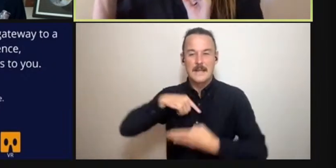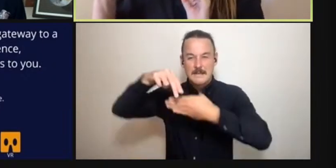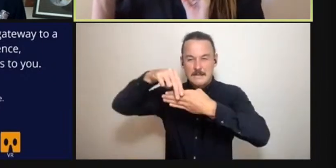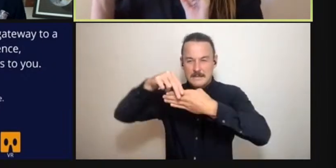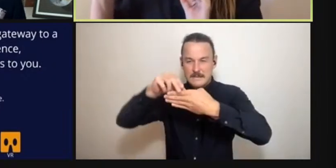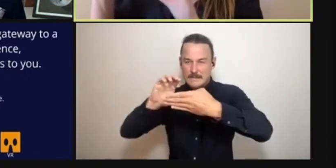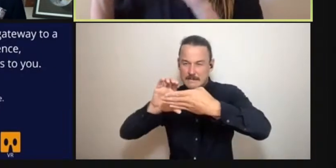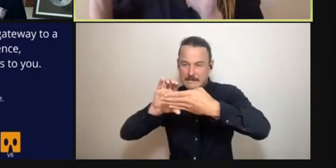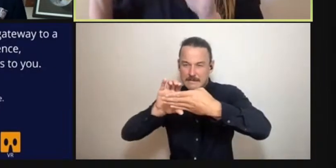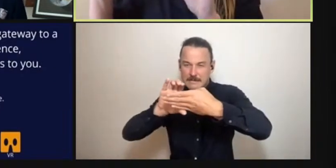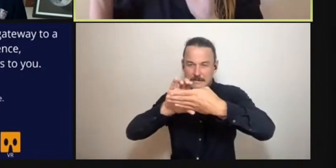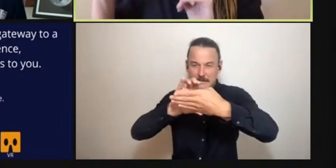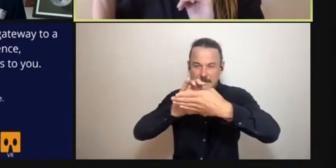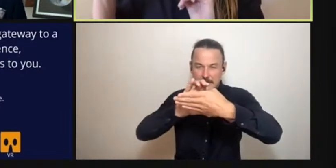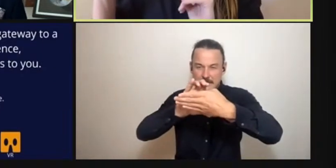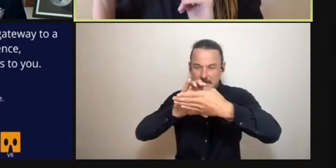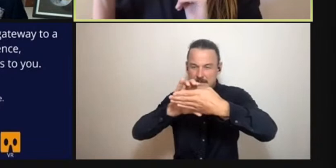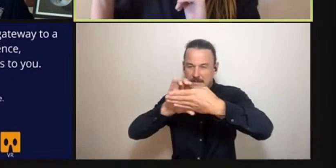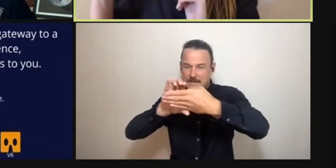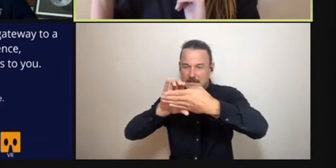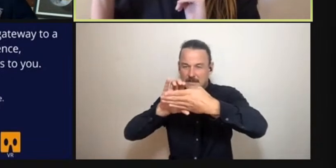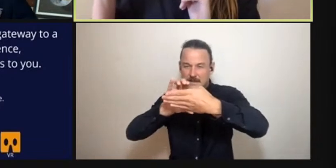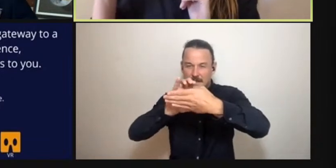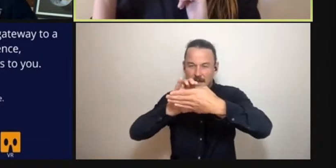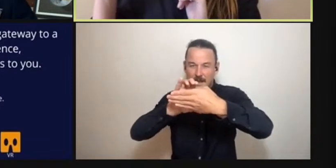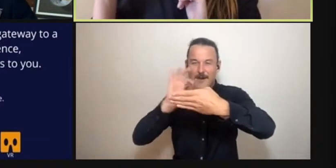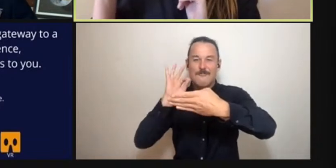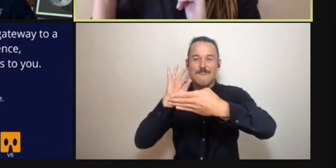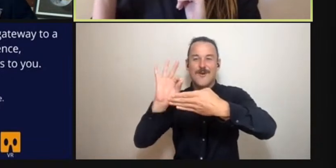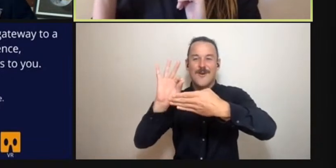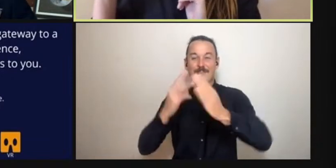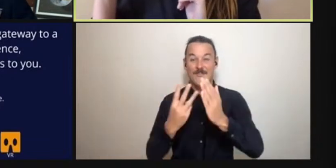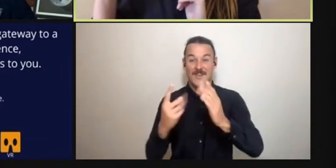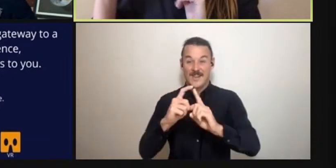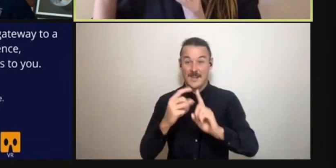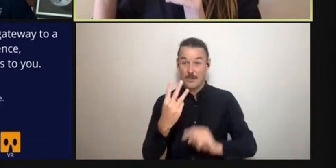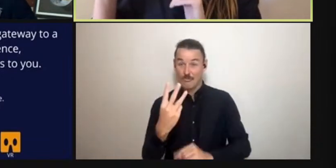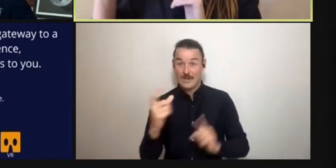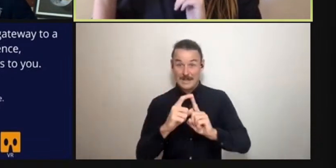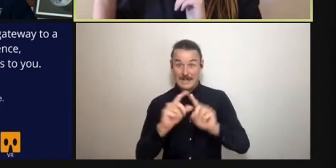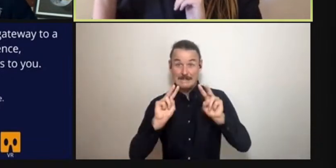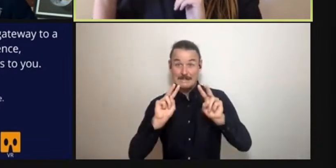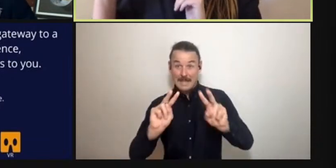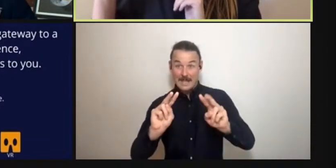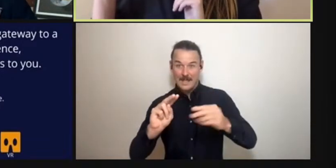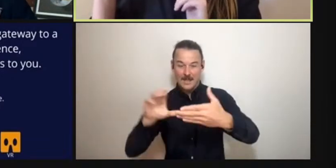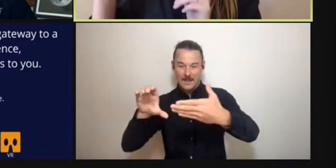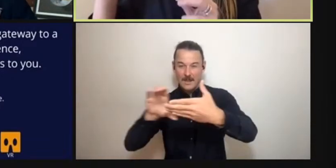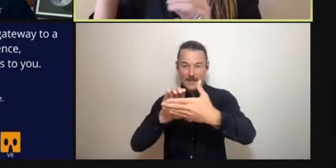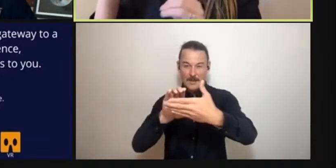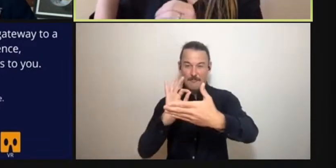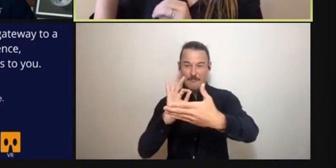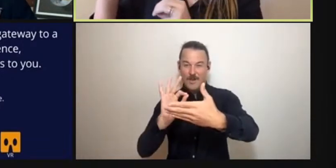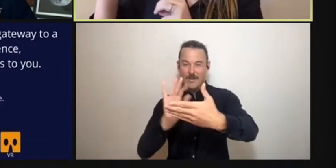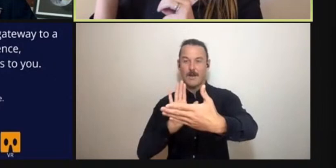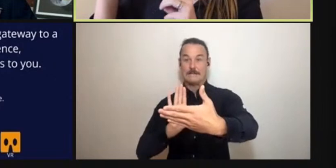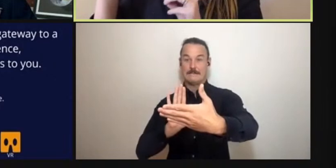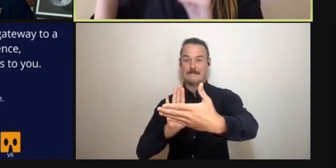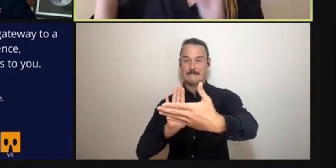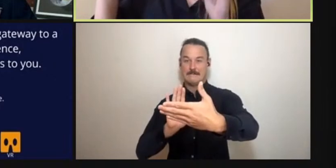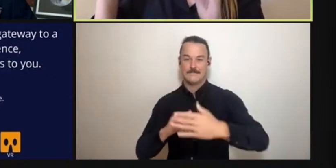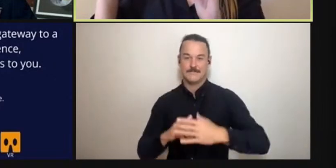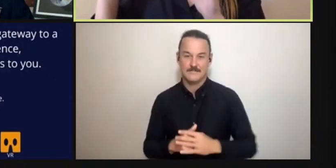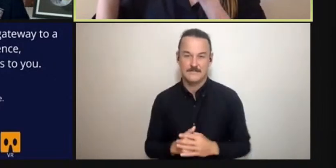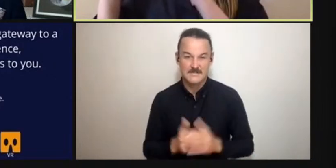that 3D picture. So I'm going to give you guys just a second before we dive into the app to just have a play there,